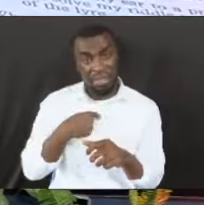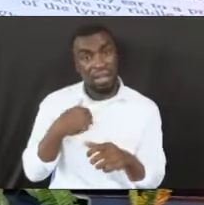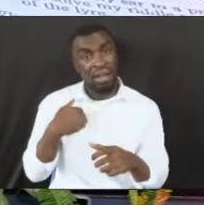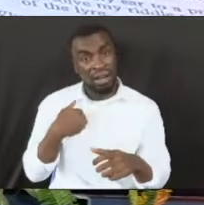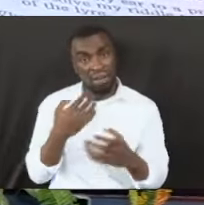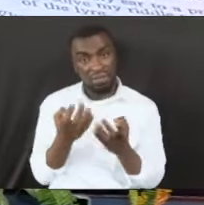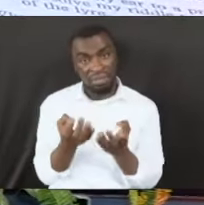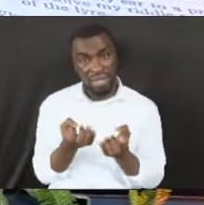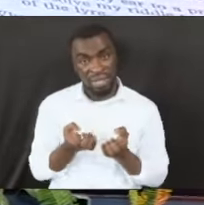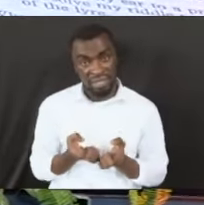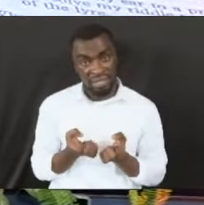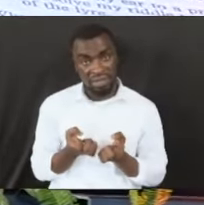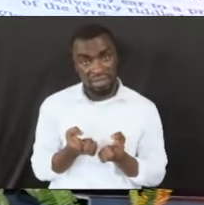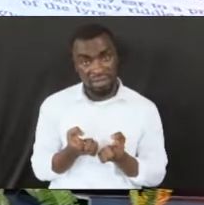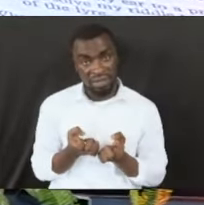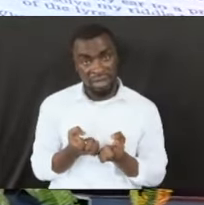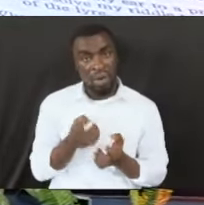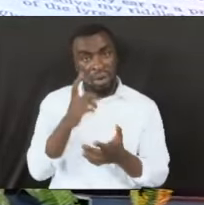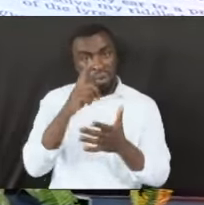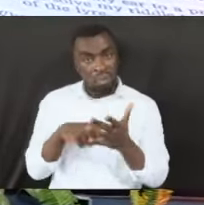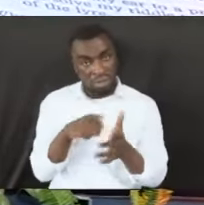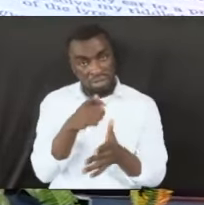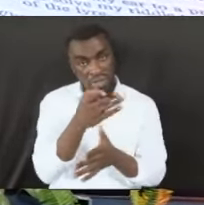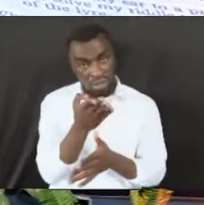shouted in Kiswahili, utapewa.